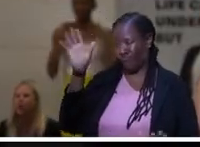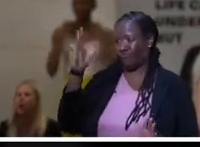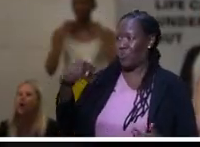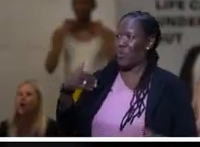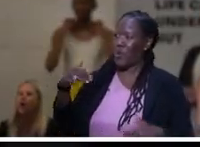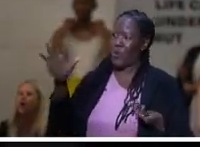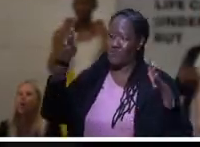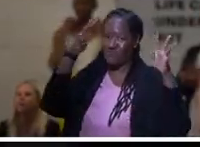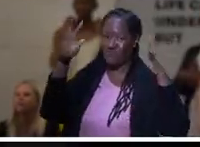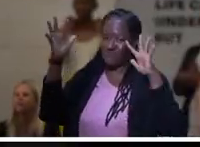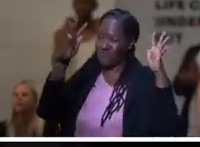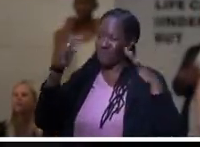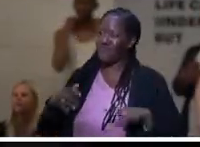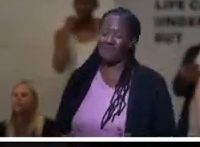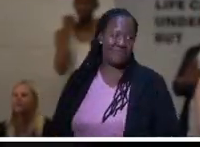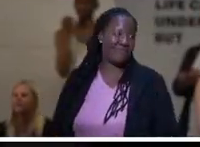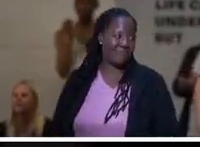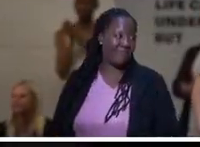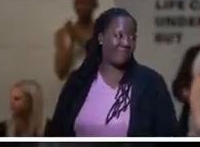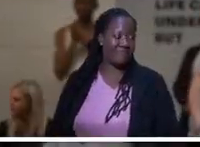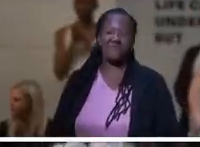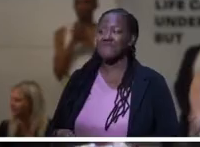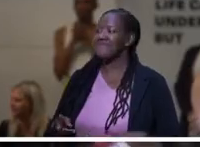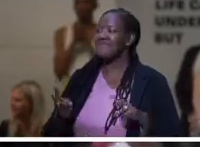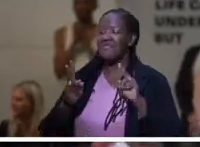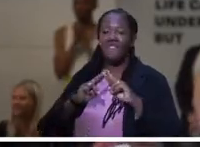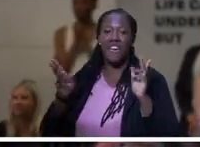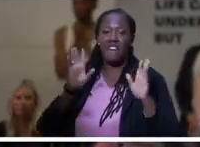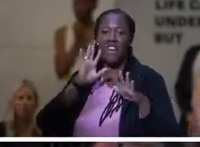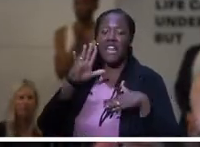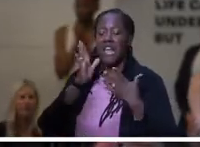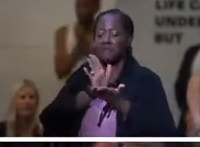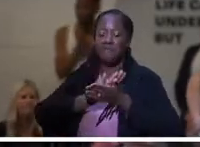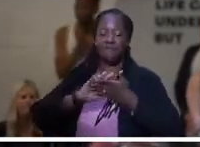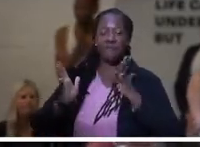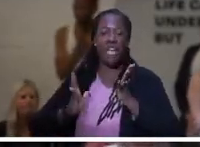I need that red cuff. Definitely. Real elegant. Elegant. Yes. Y'all.